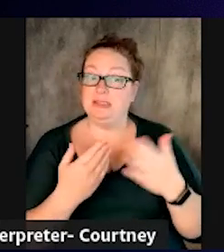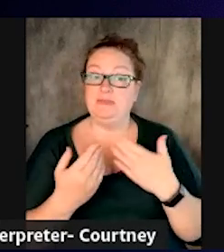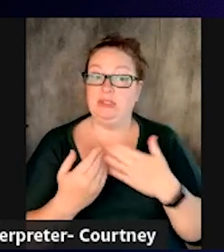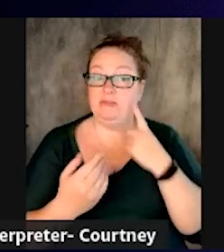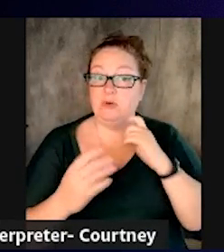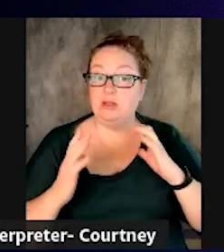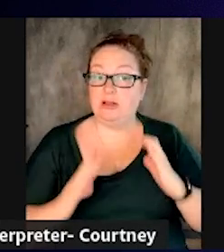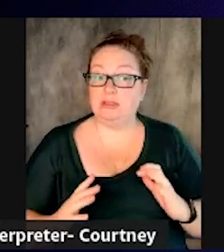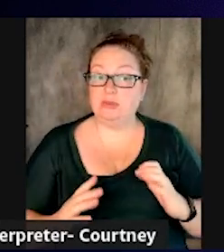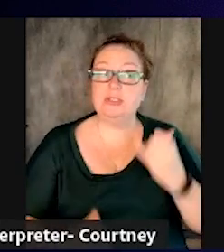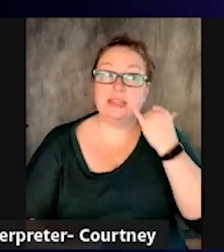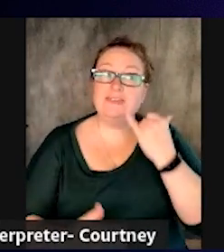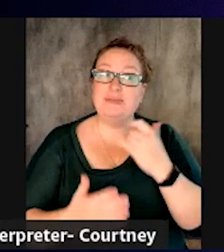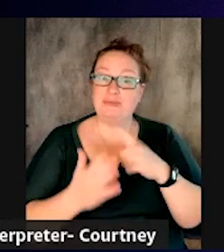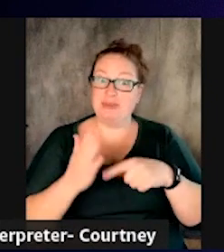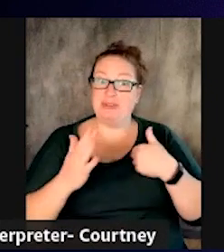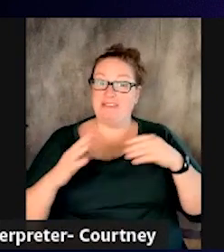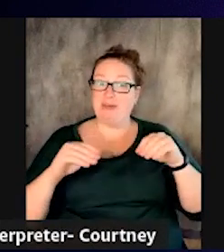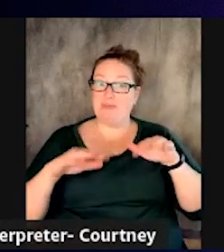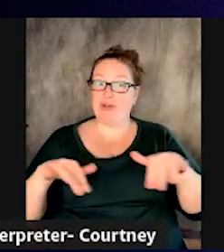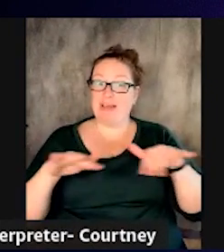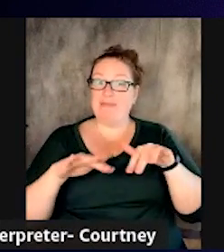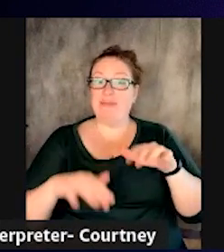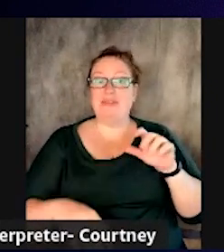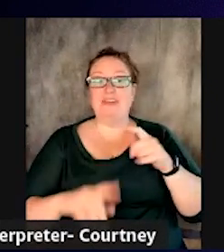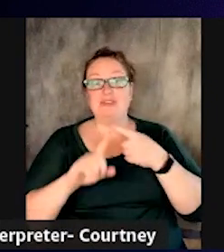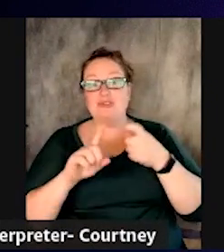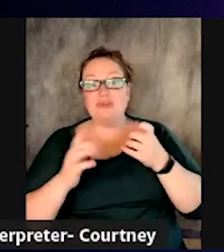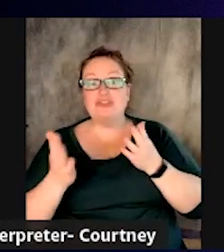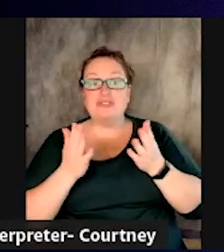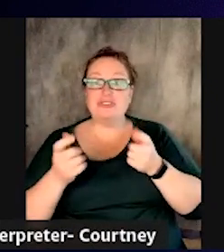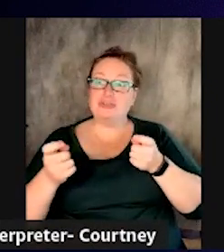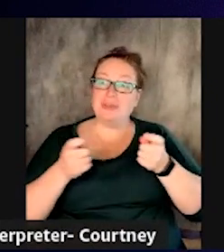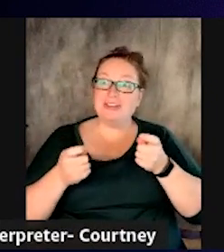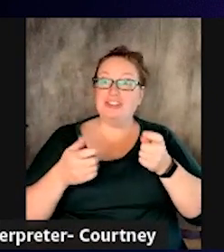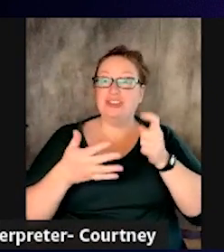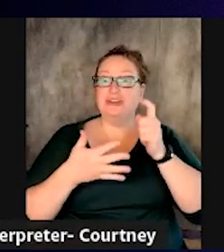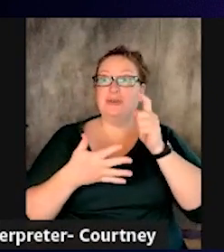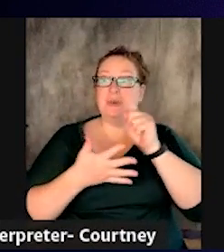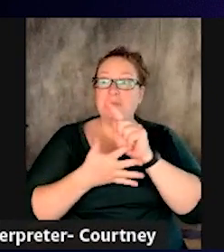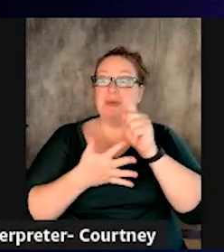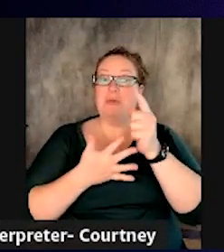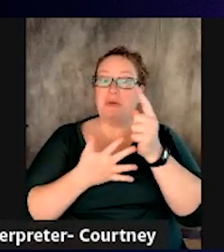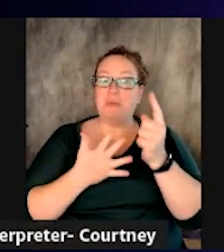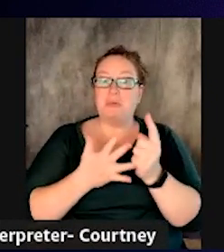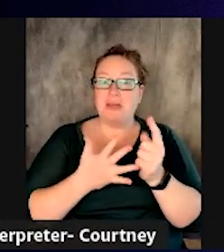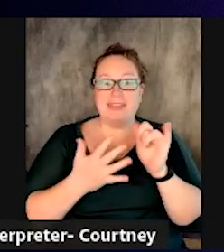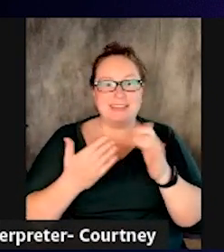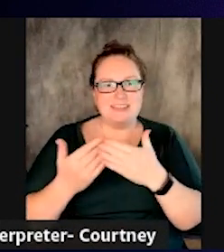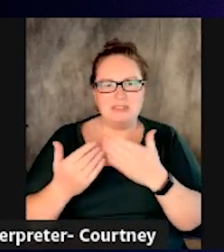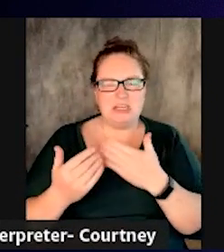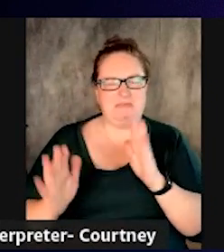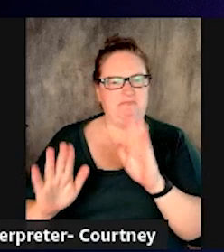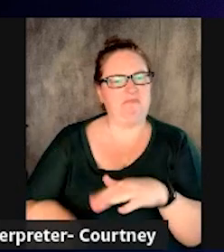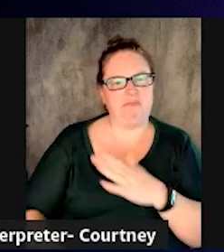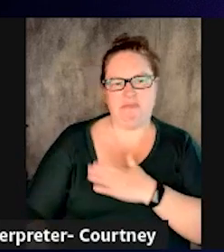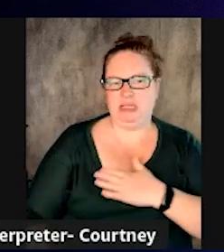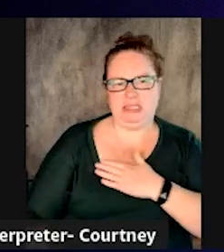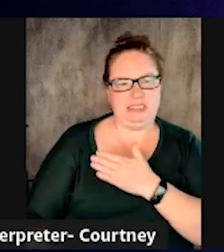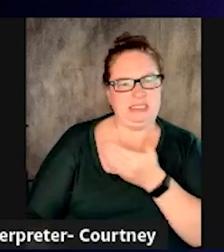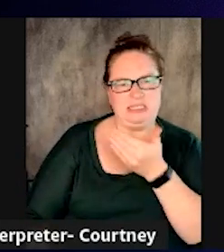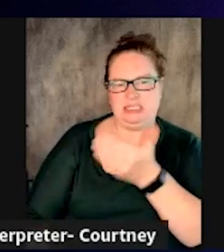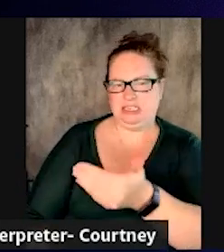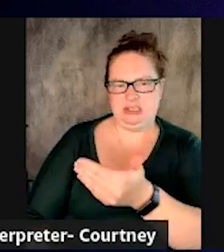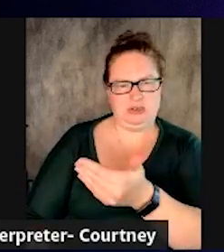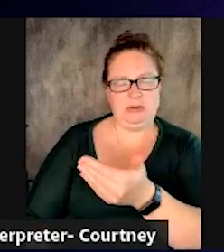have on-prem are source servers that you're managing one by one, and that's convenient for you, by all means, continue to do that. But if really